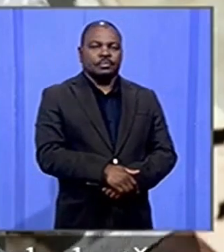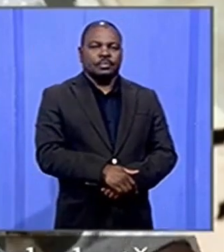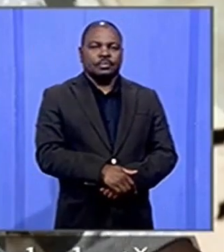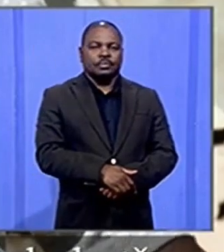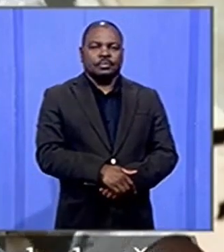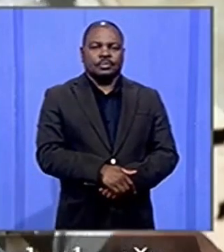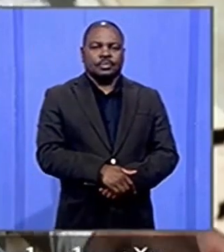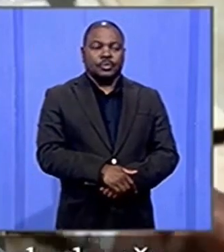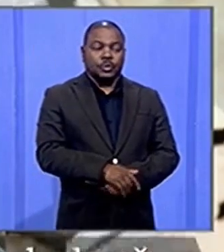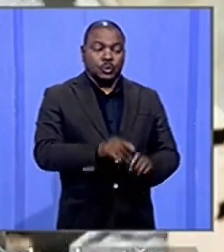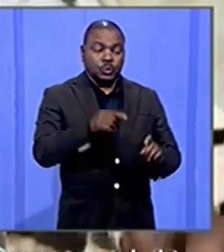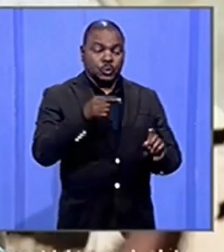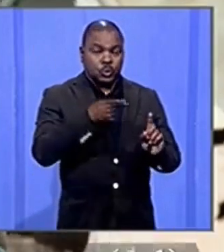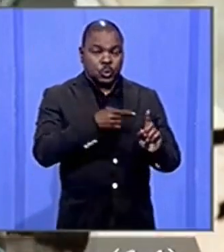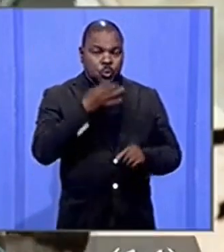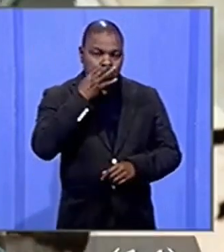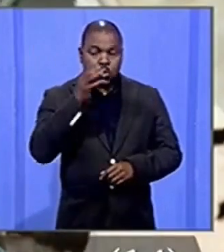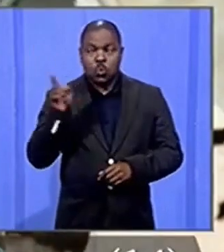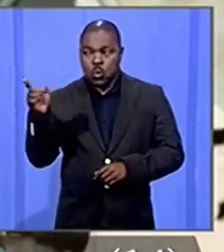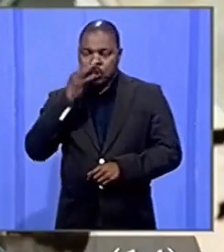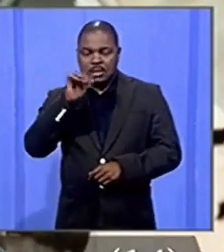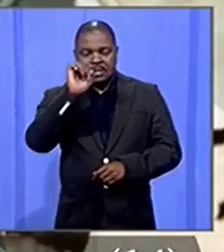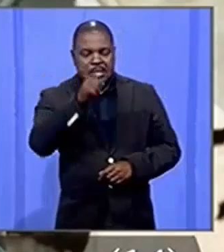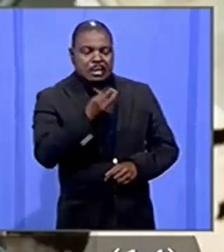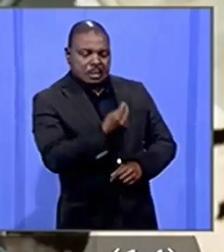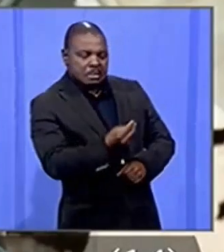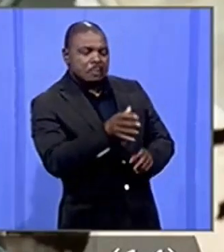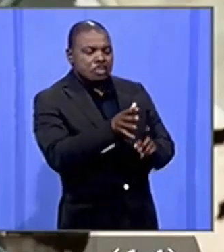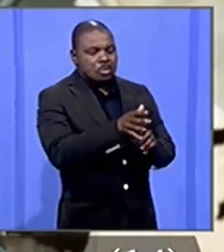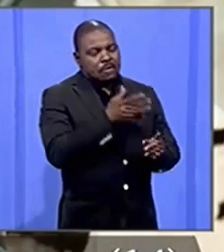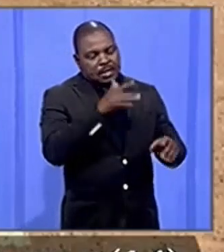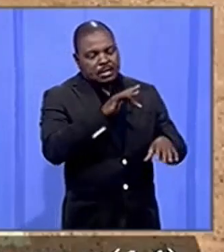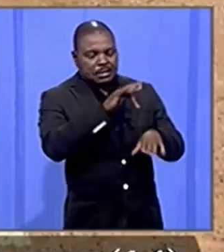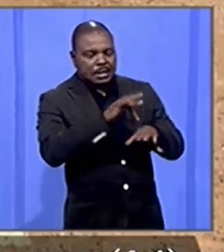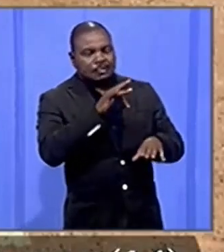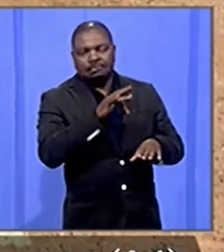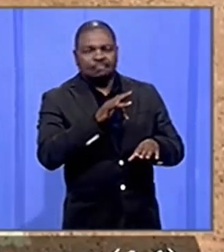A re ke tlile ka tshwara ngwana mme a ke a mo dira sepe.